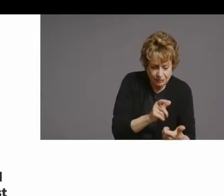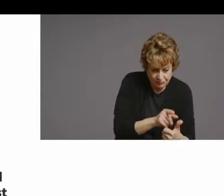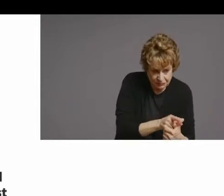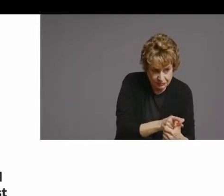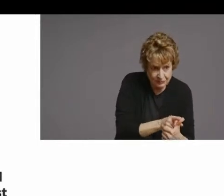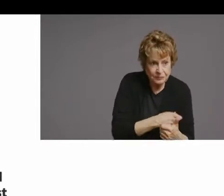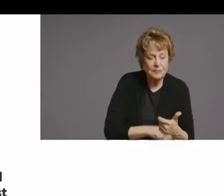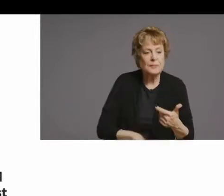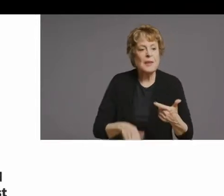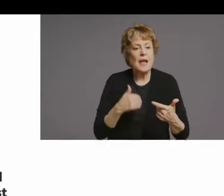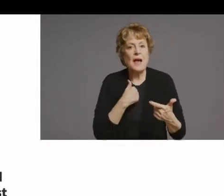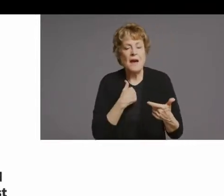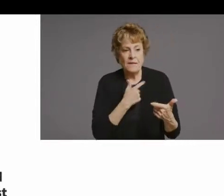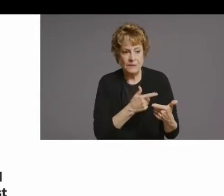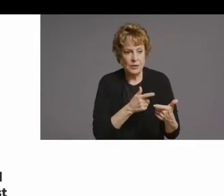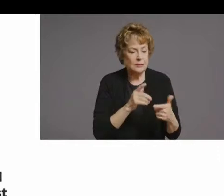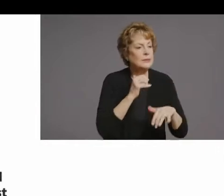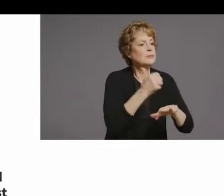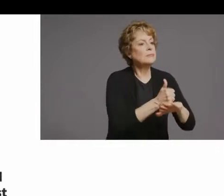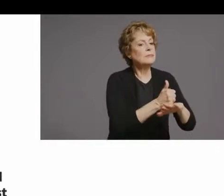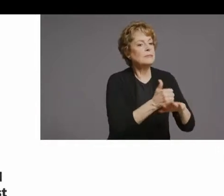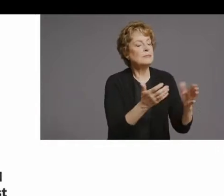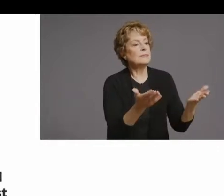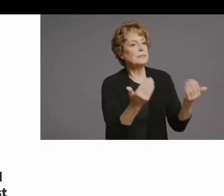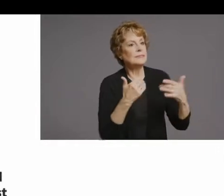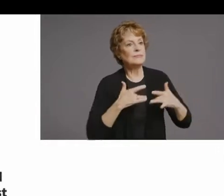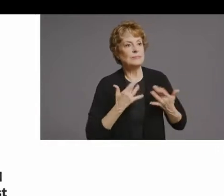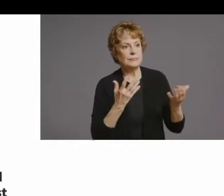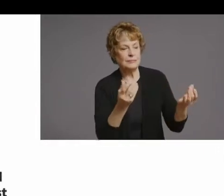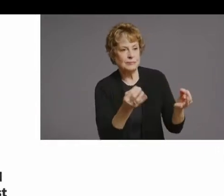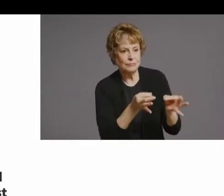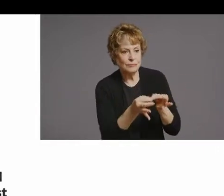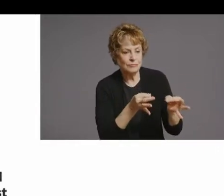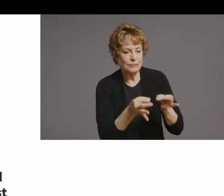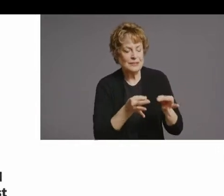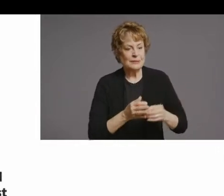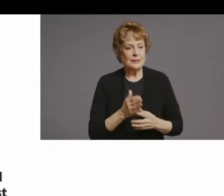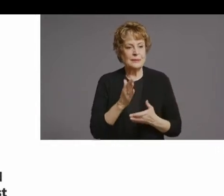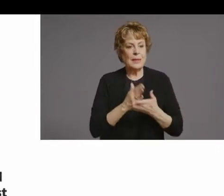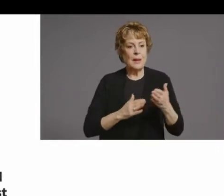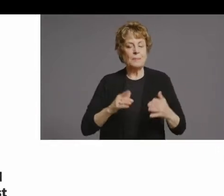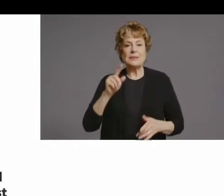providers to launch events. And we will be holding some teletown hall meetings,